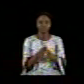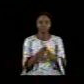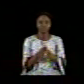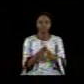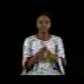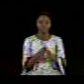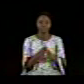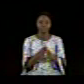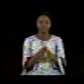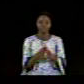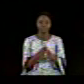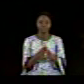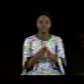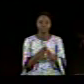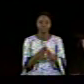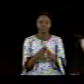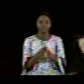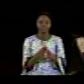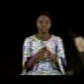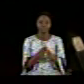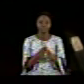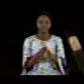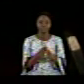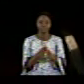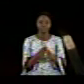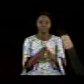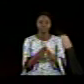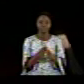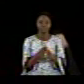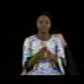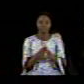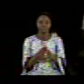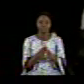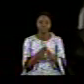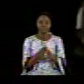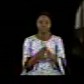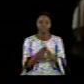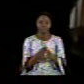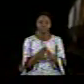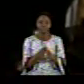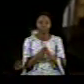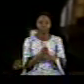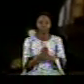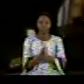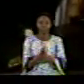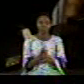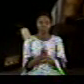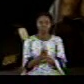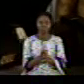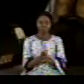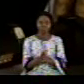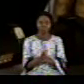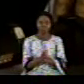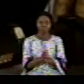wrote it, and then we'll slow it down a bit and do it. A new version goes like this.